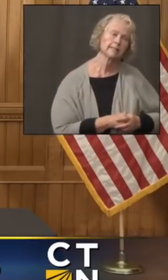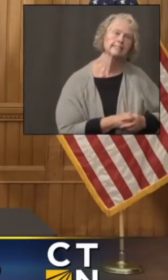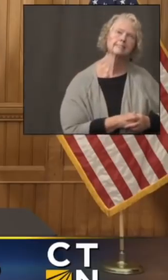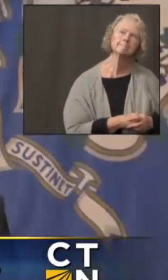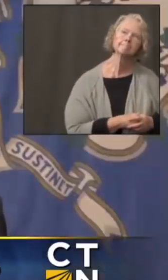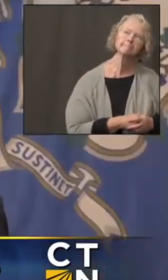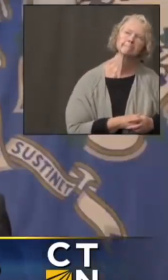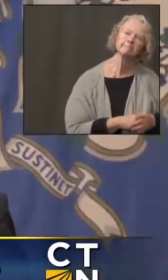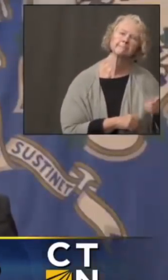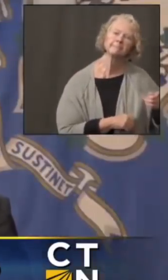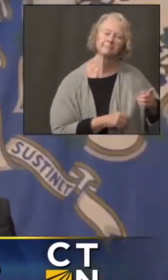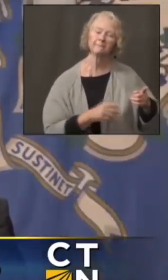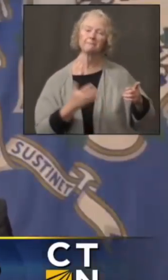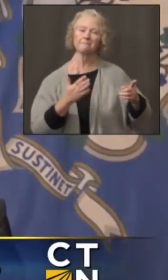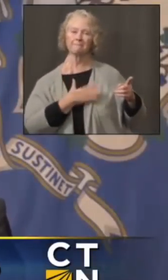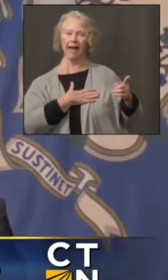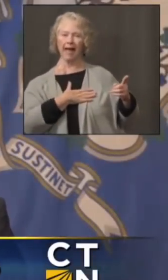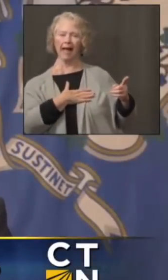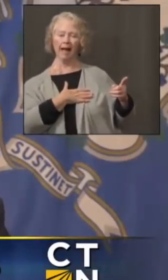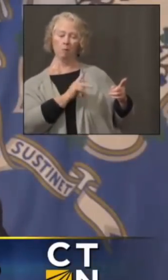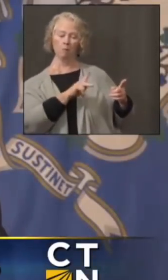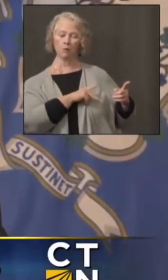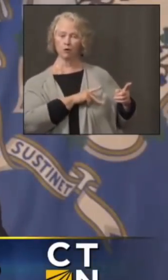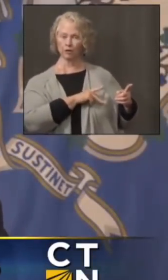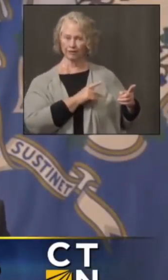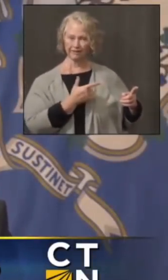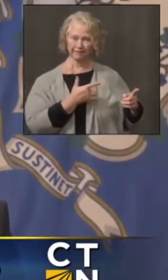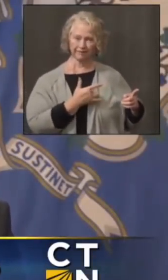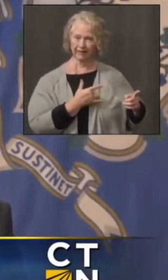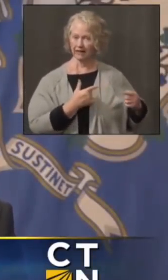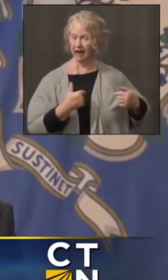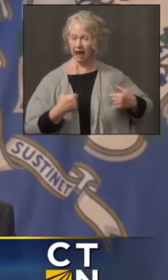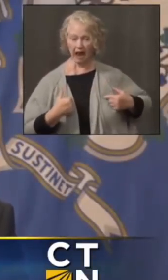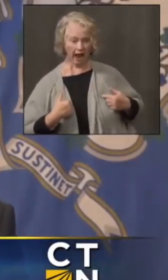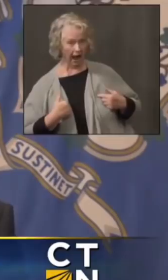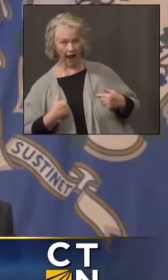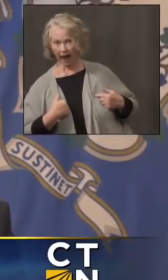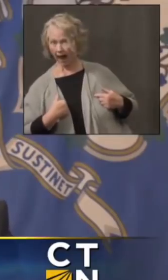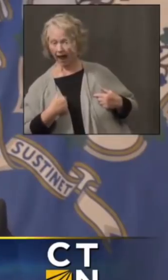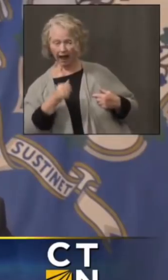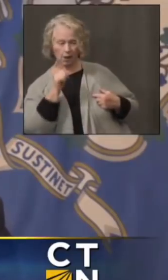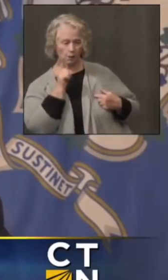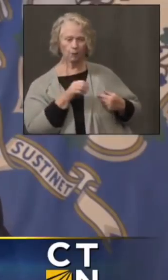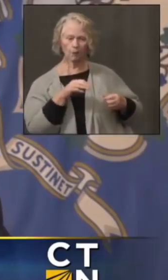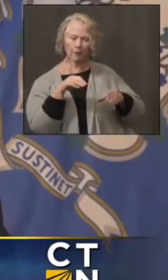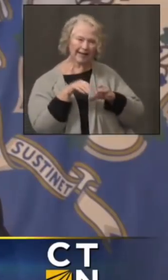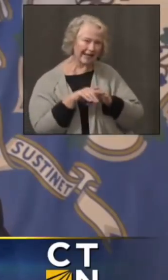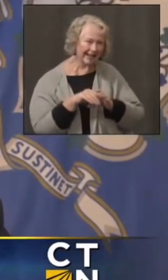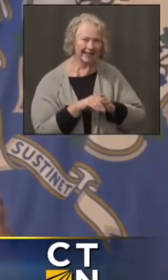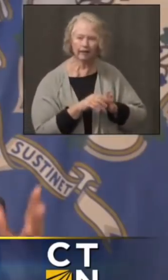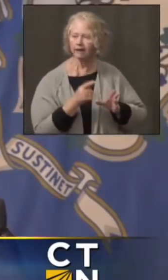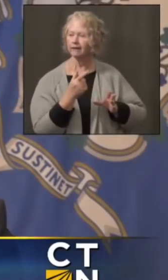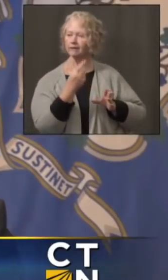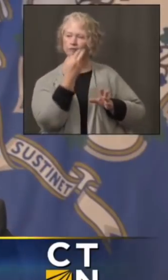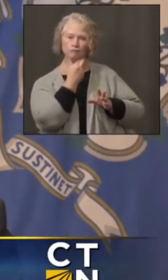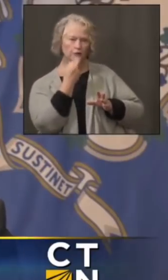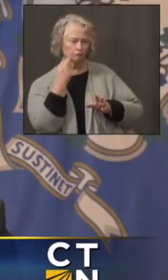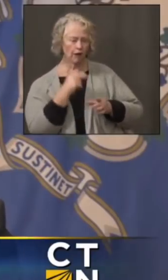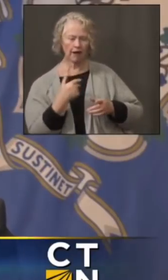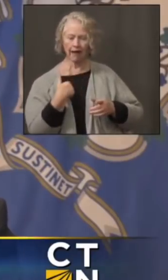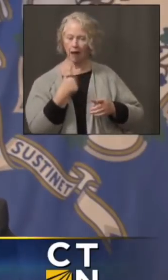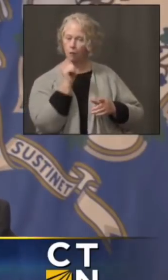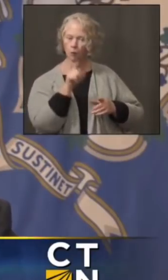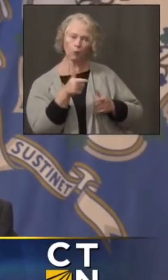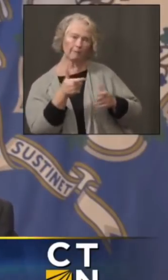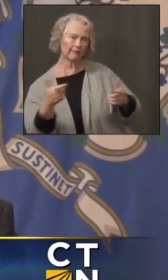Let me say on a personal basis, you're not seeing me going to a lot of indoor dining, and I don't think I'm going to be going to big events like